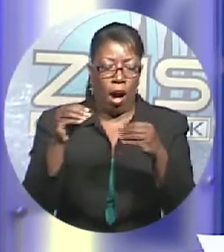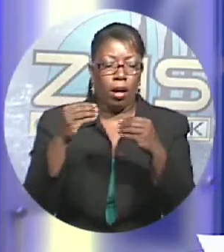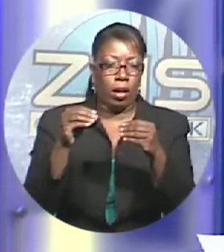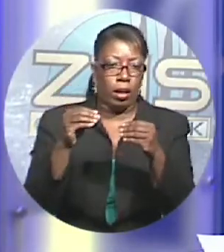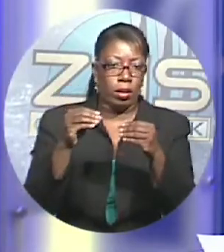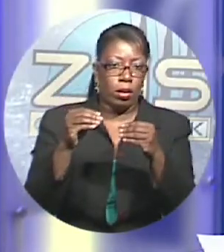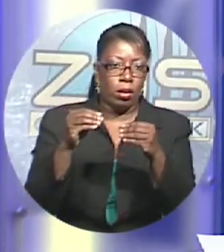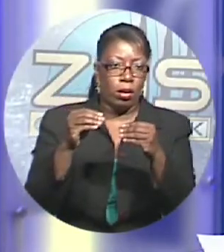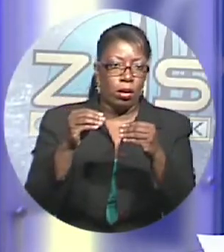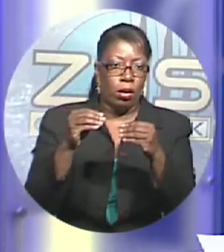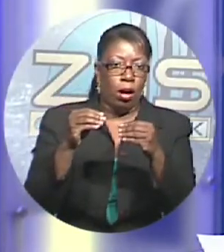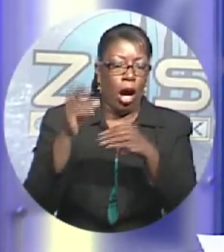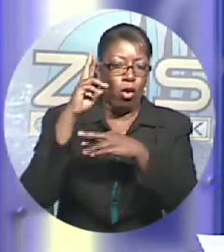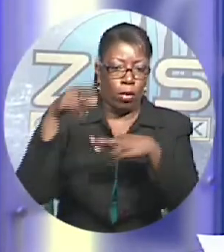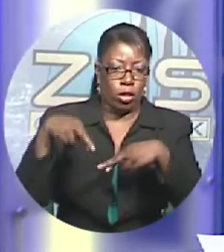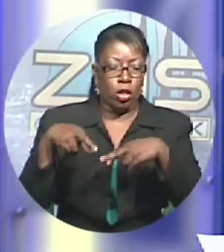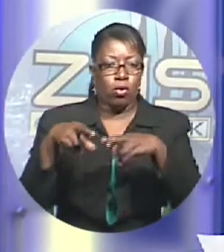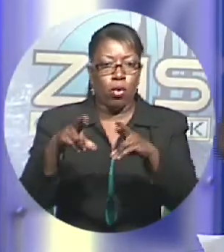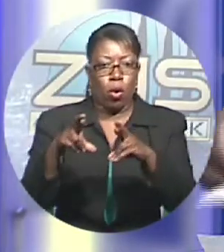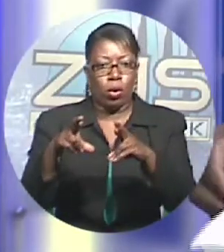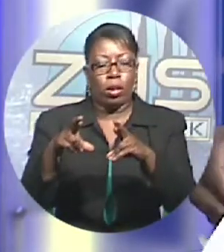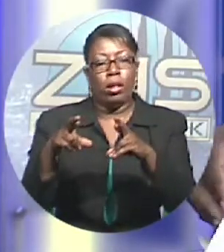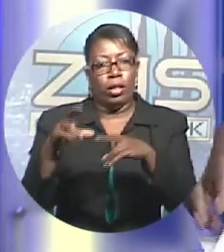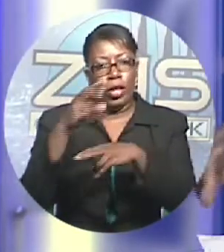money before fleeing on a bicycle.